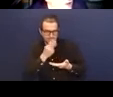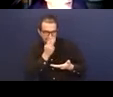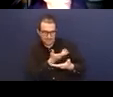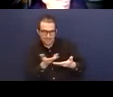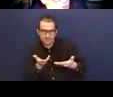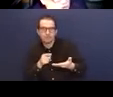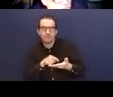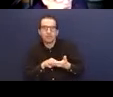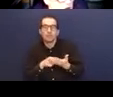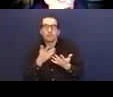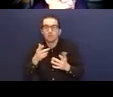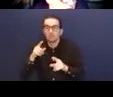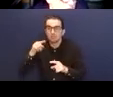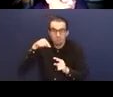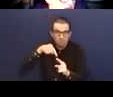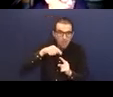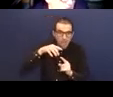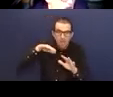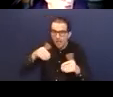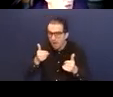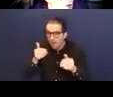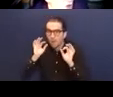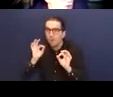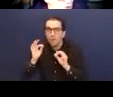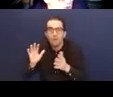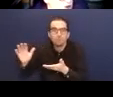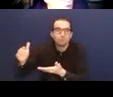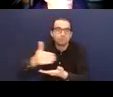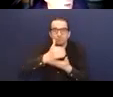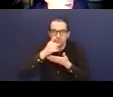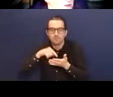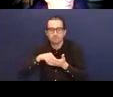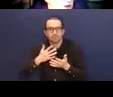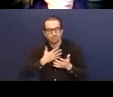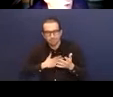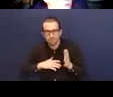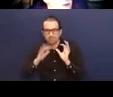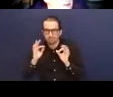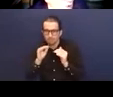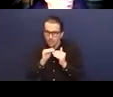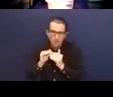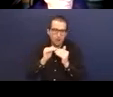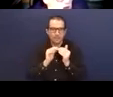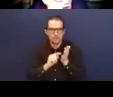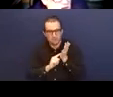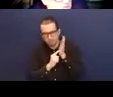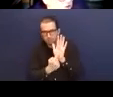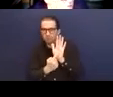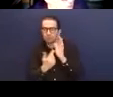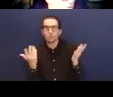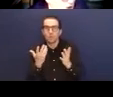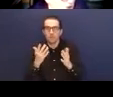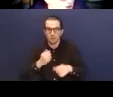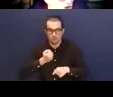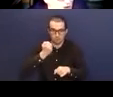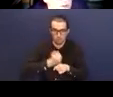of employment and disability, those two bars would be at the same height. We already saw this bar being used